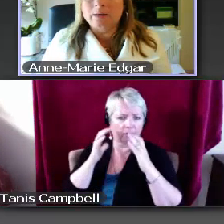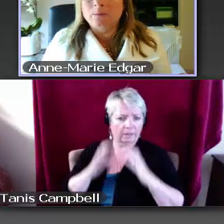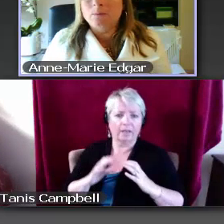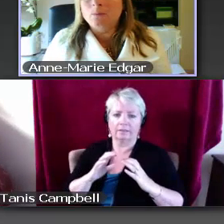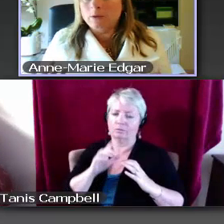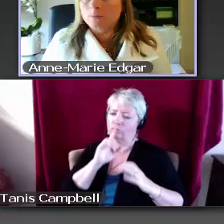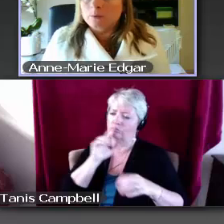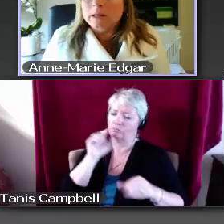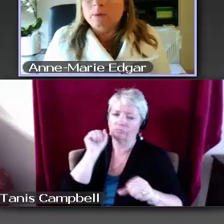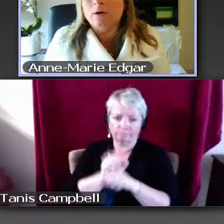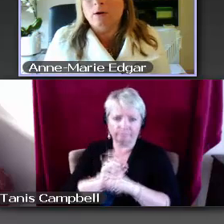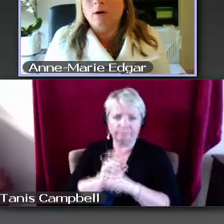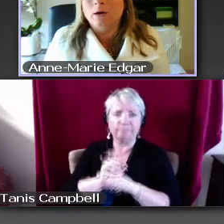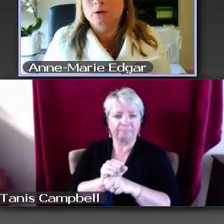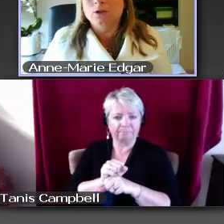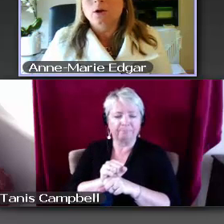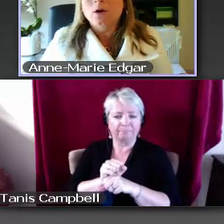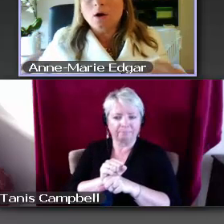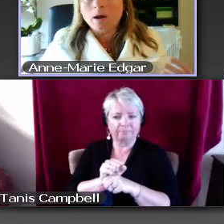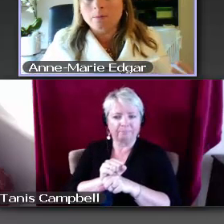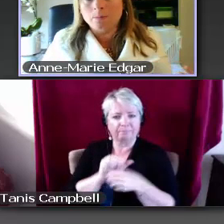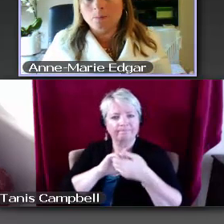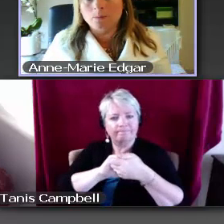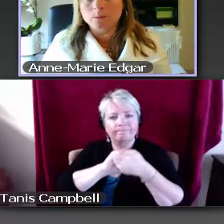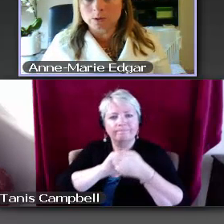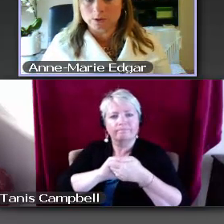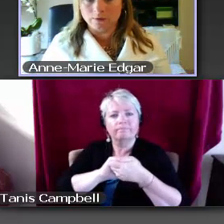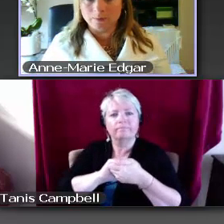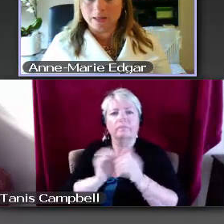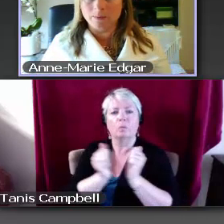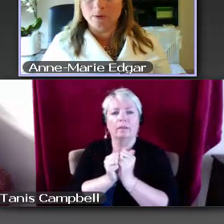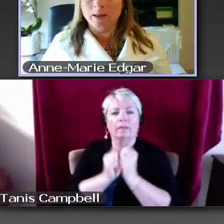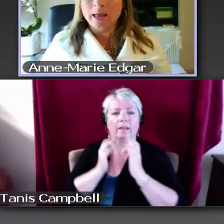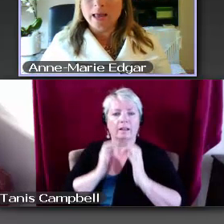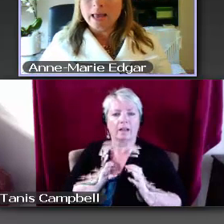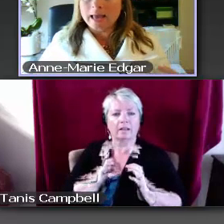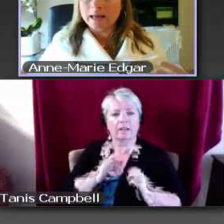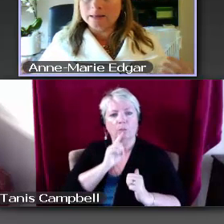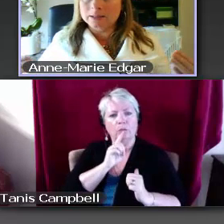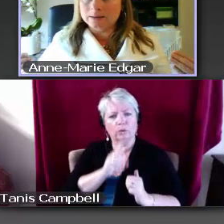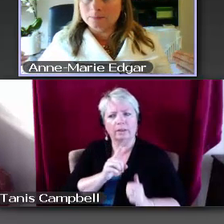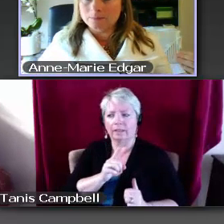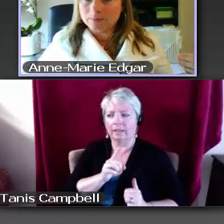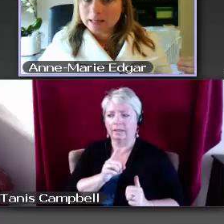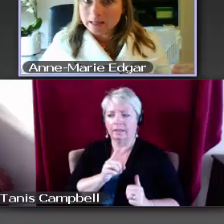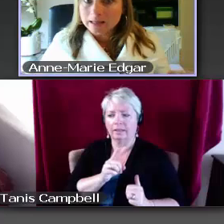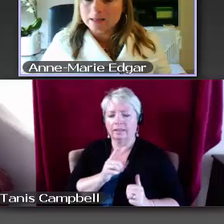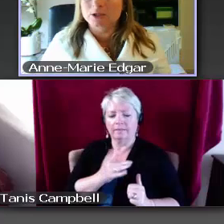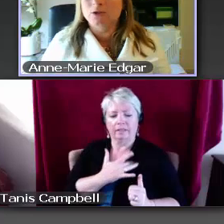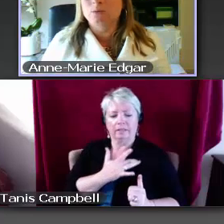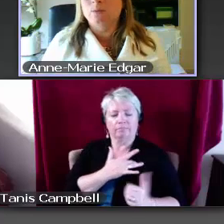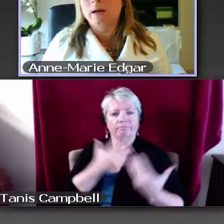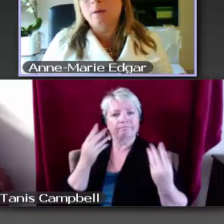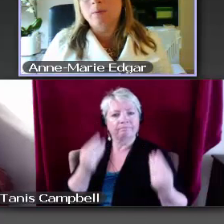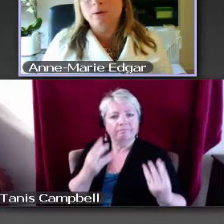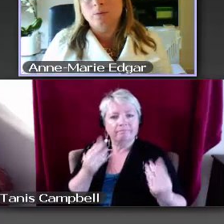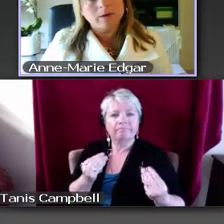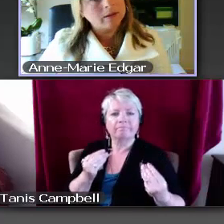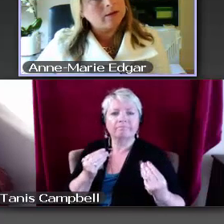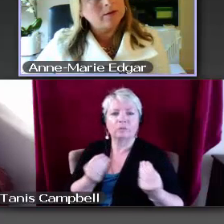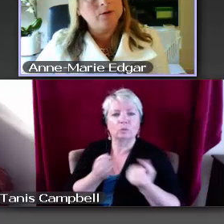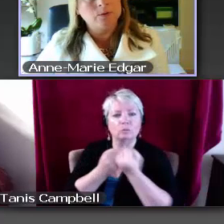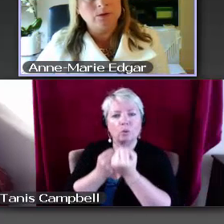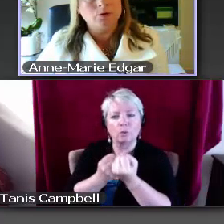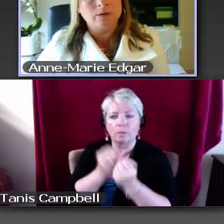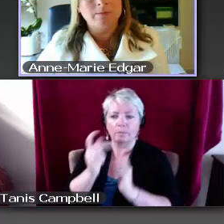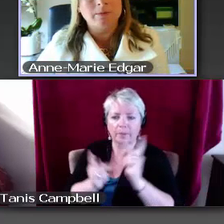focus in with our heart on serving people and keying into what